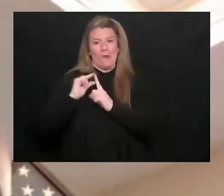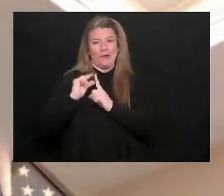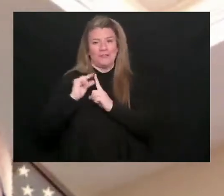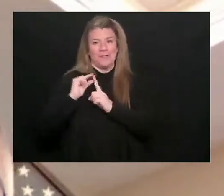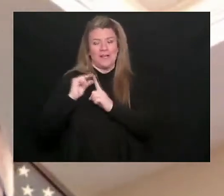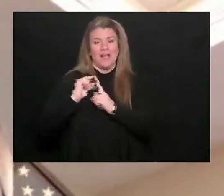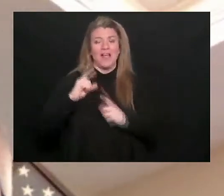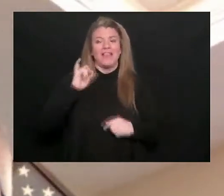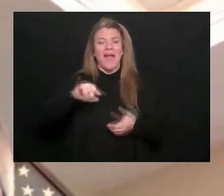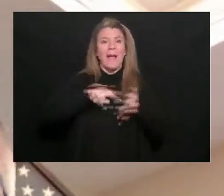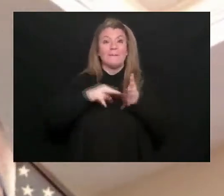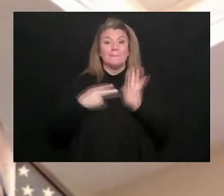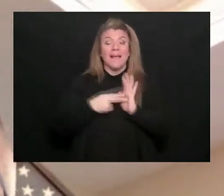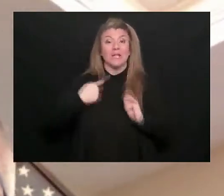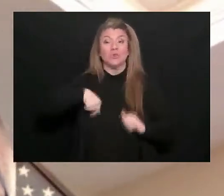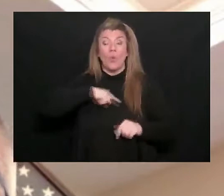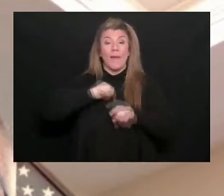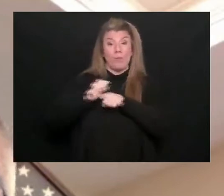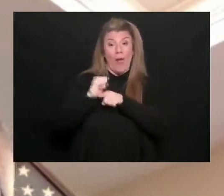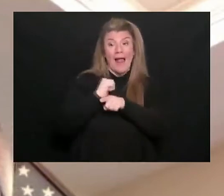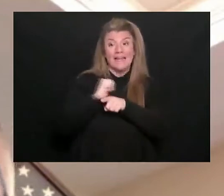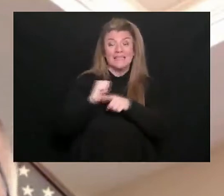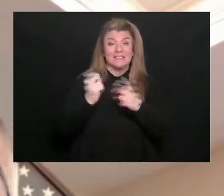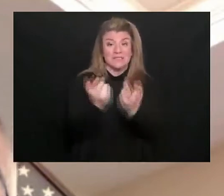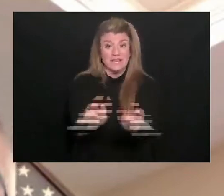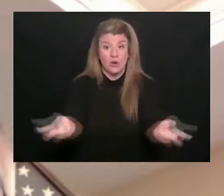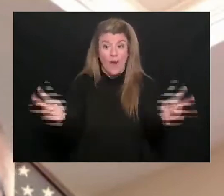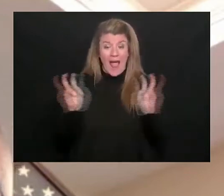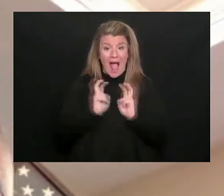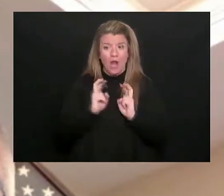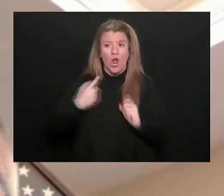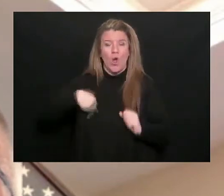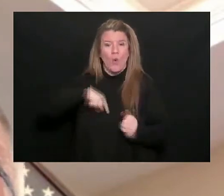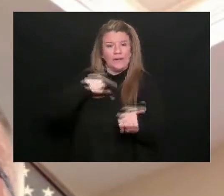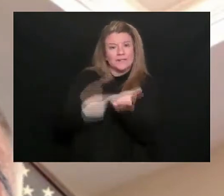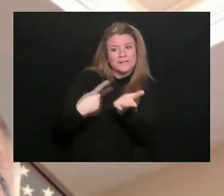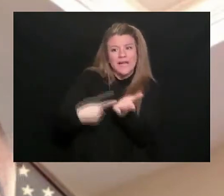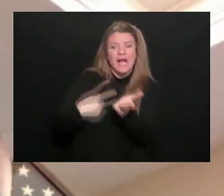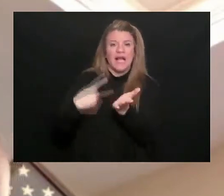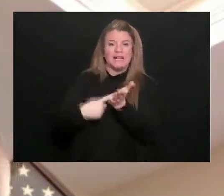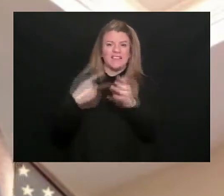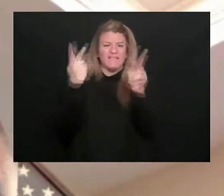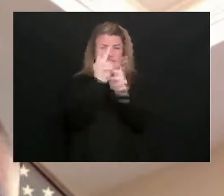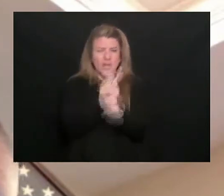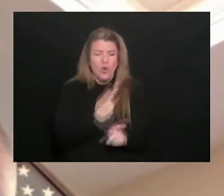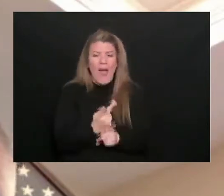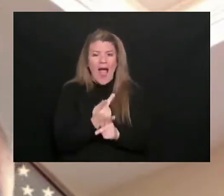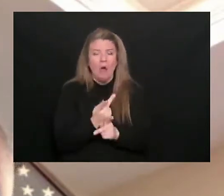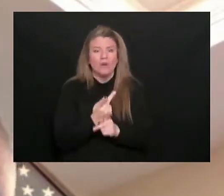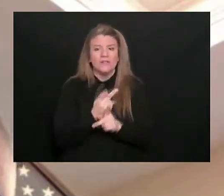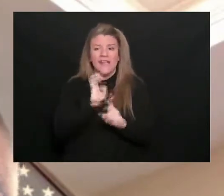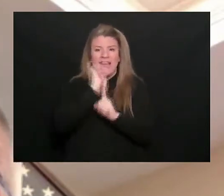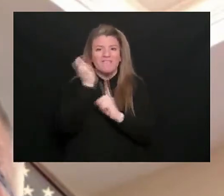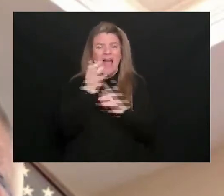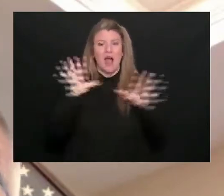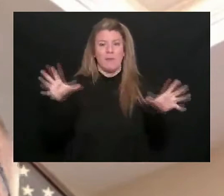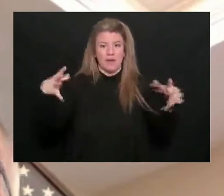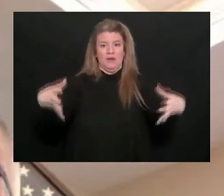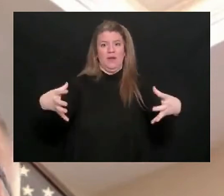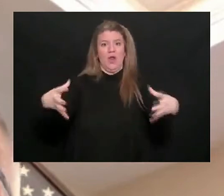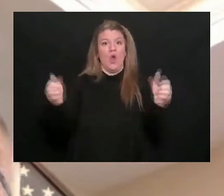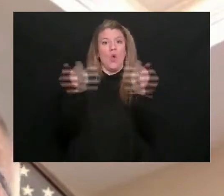an exercise where we walk through in a controlled environment with a